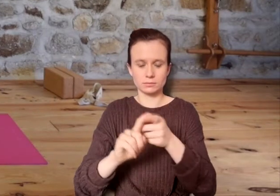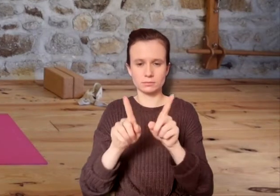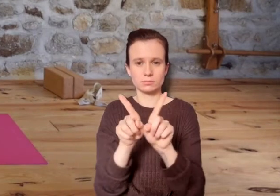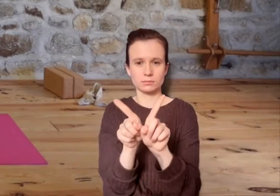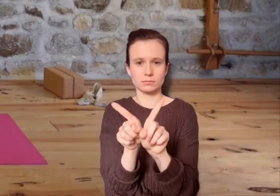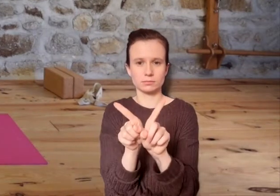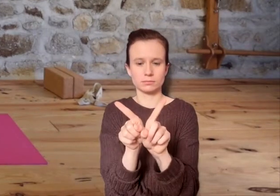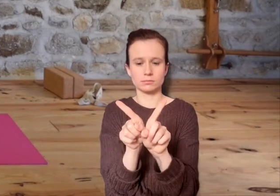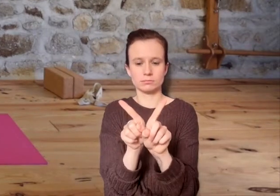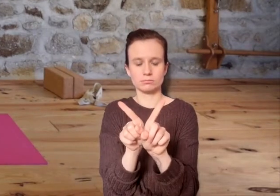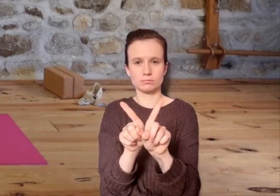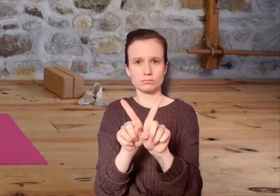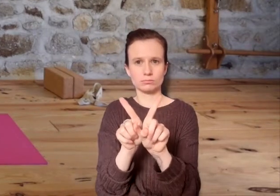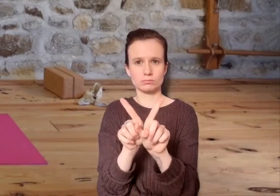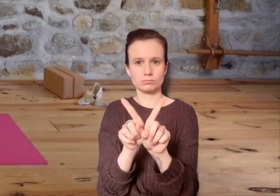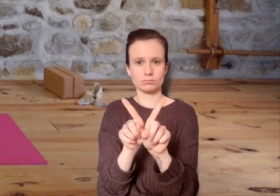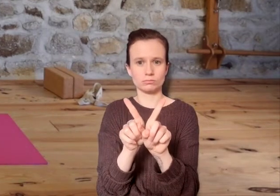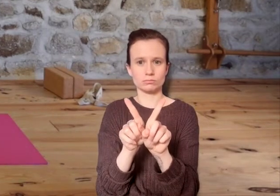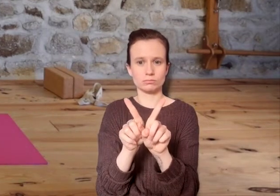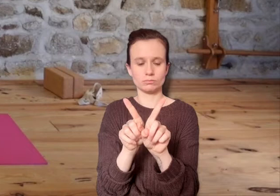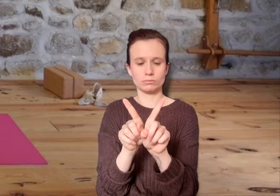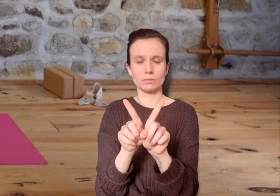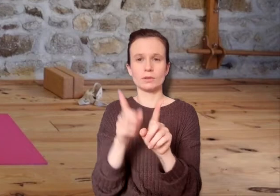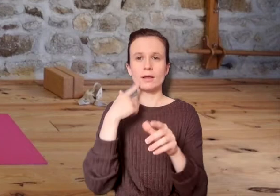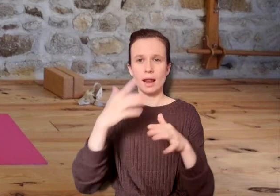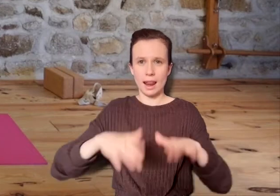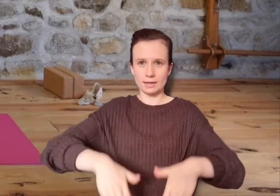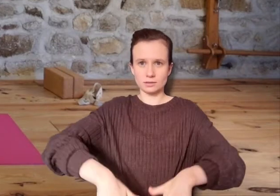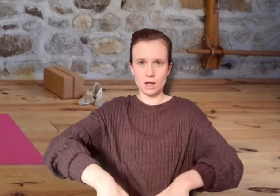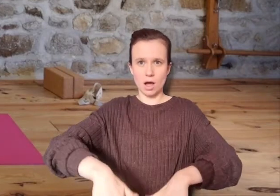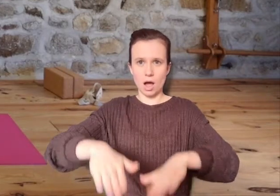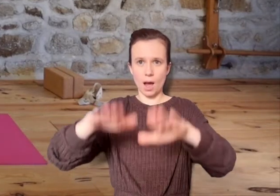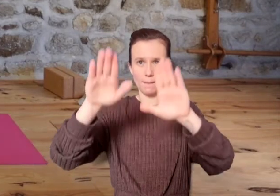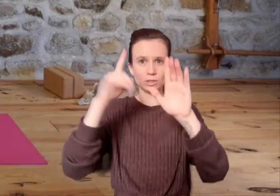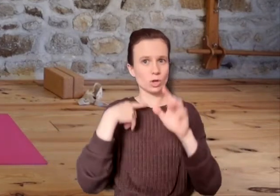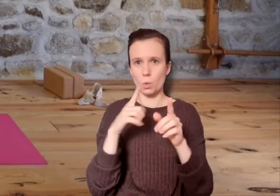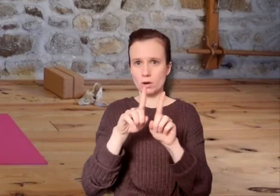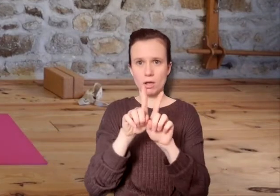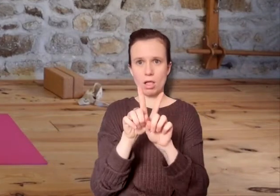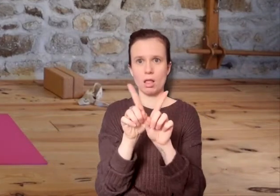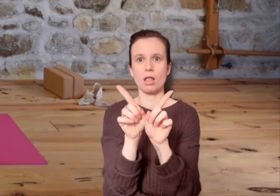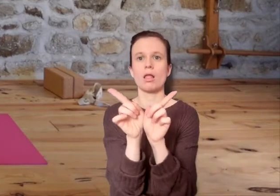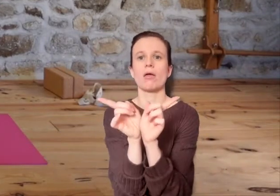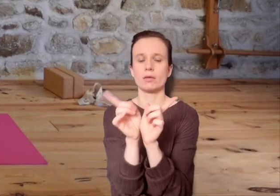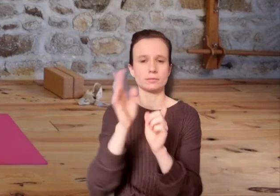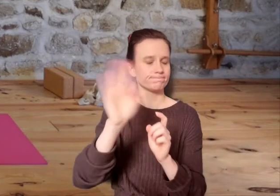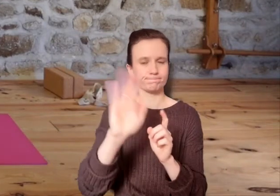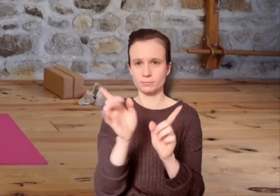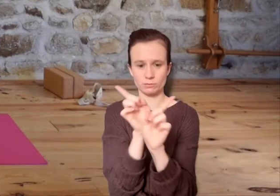are, you don't want to change that angle. We're going to start to extend those legs up to the ceiling, but if